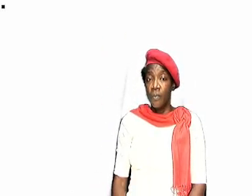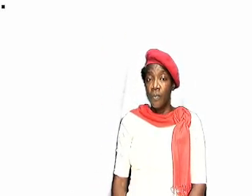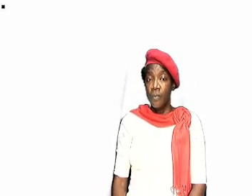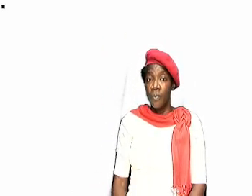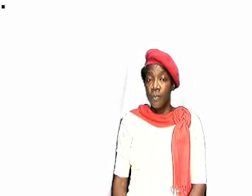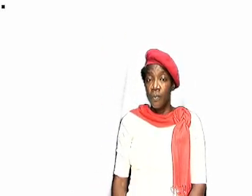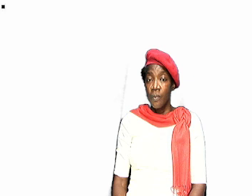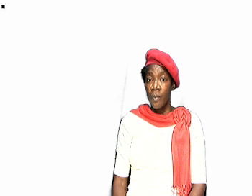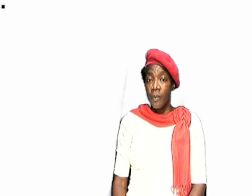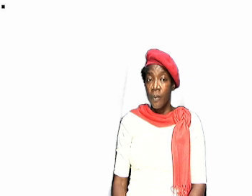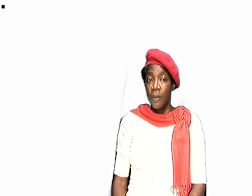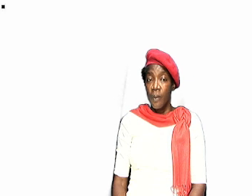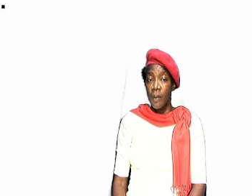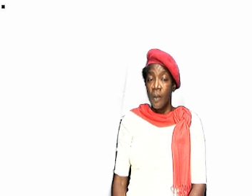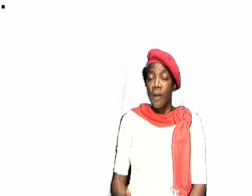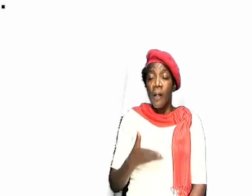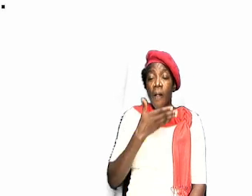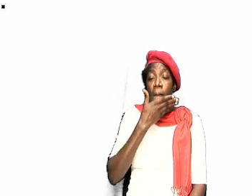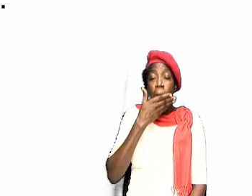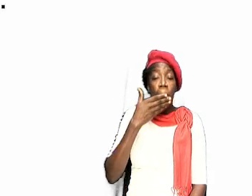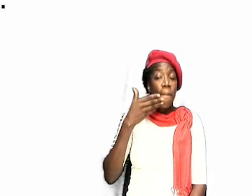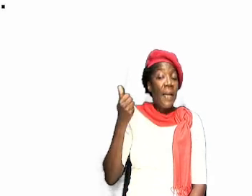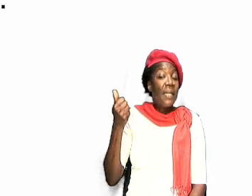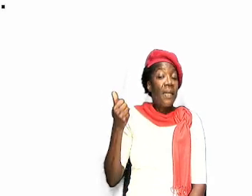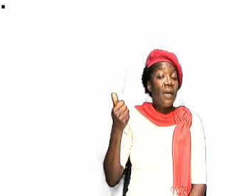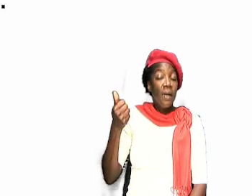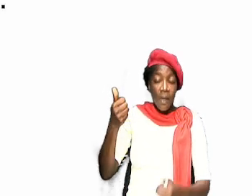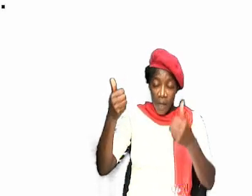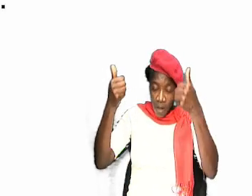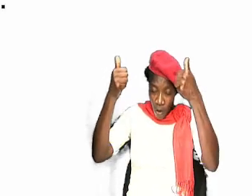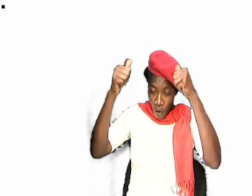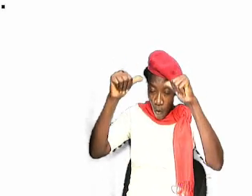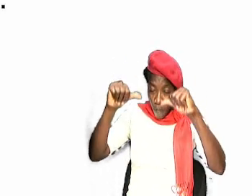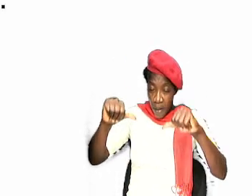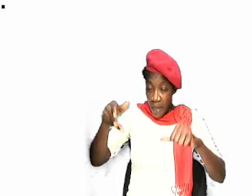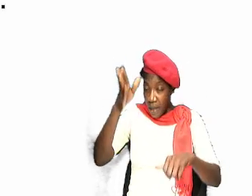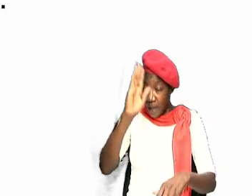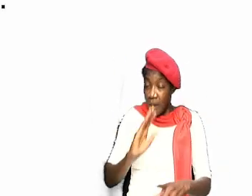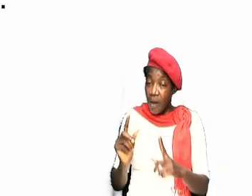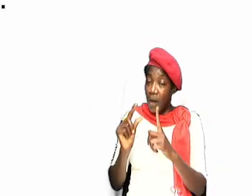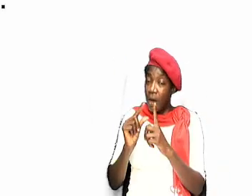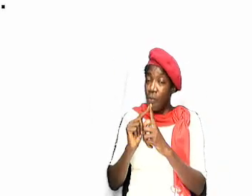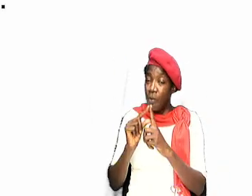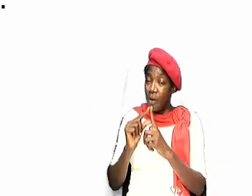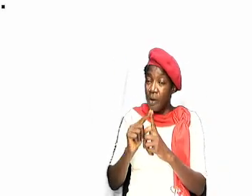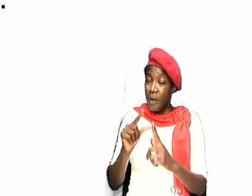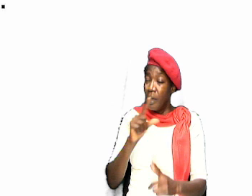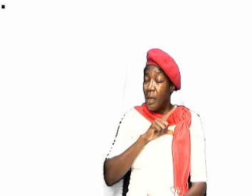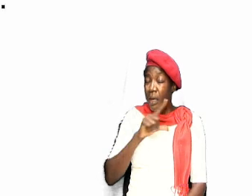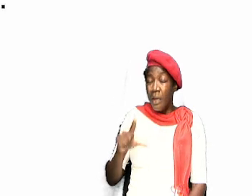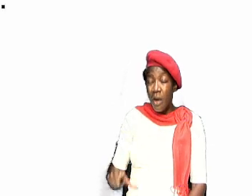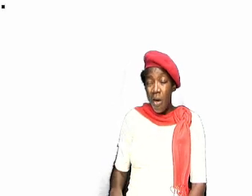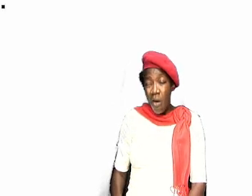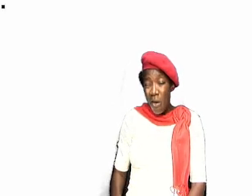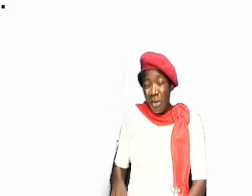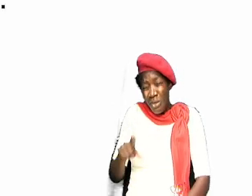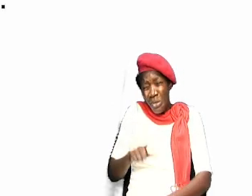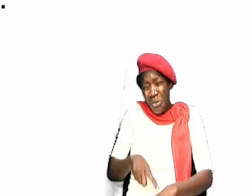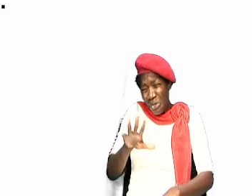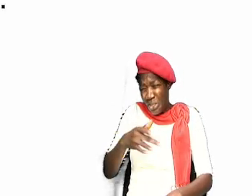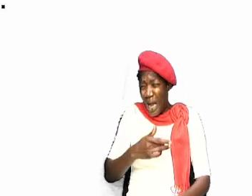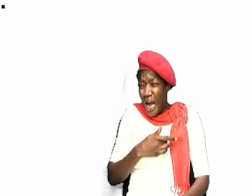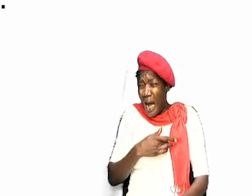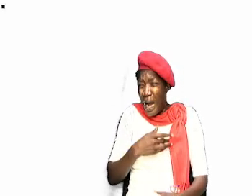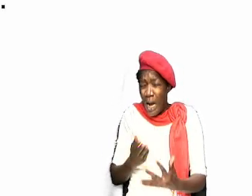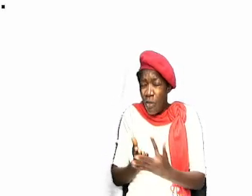So it is better to obey God's word. Can you imagine the Lord convict us through the Holy Spirit and